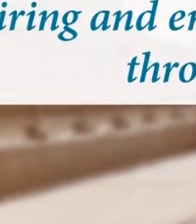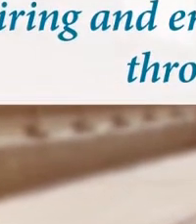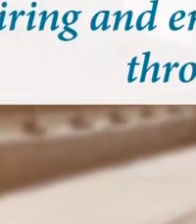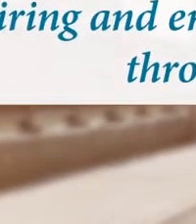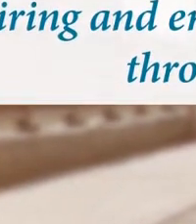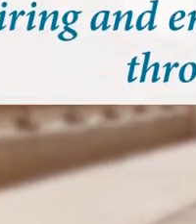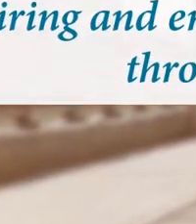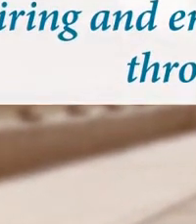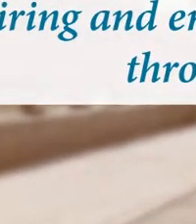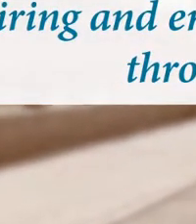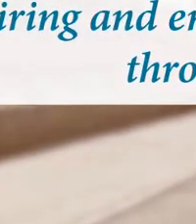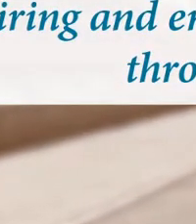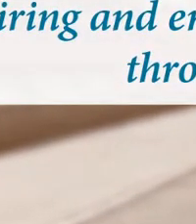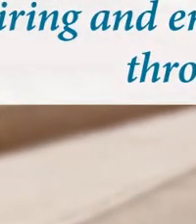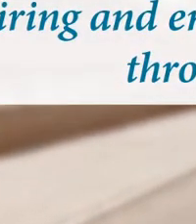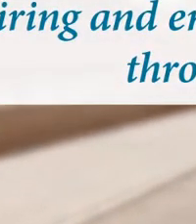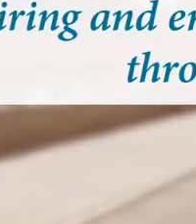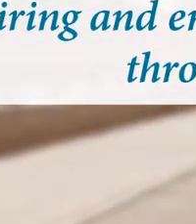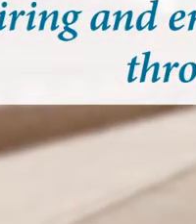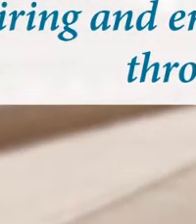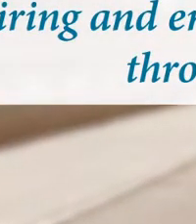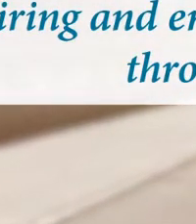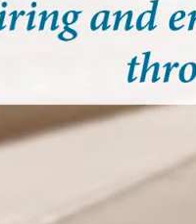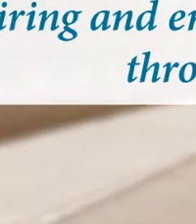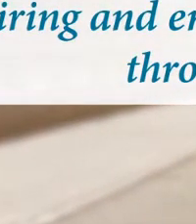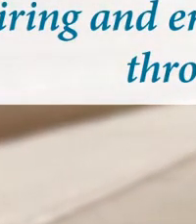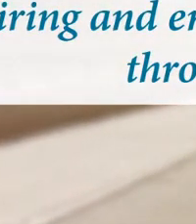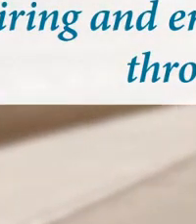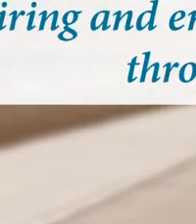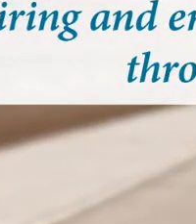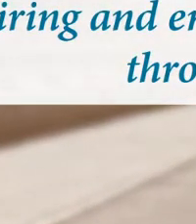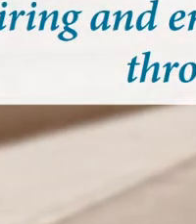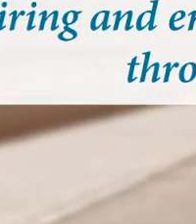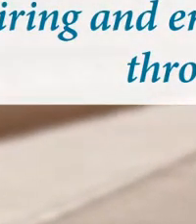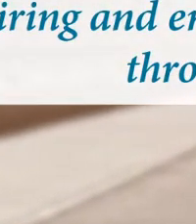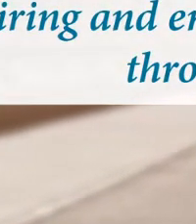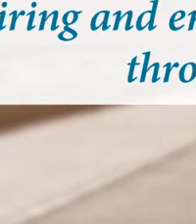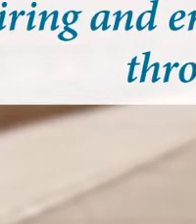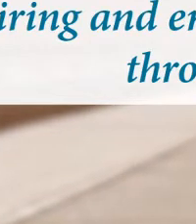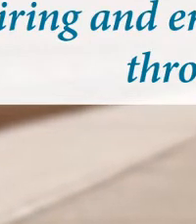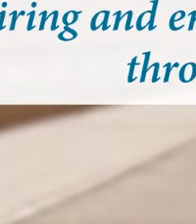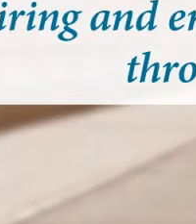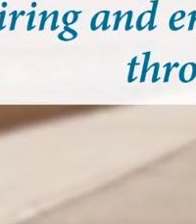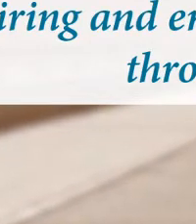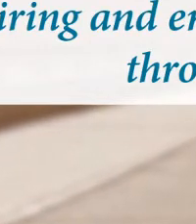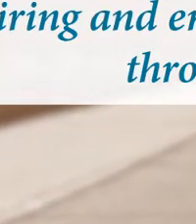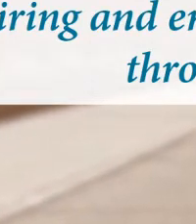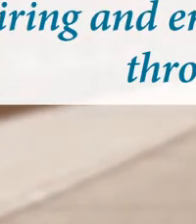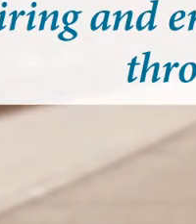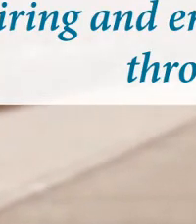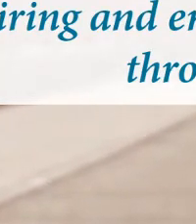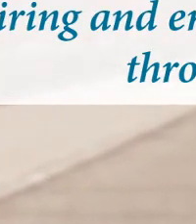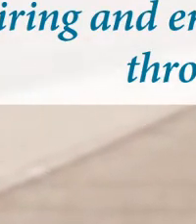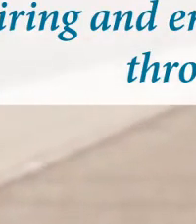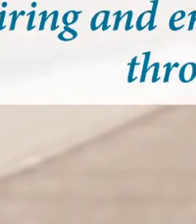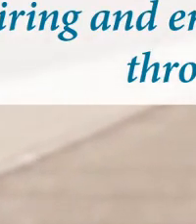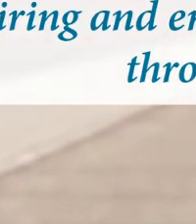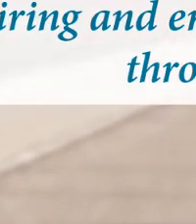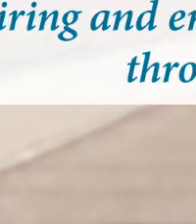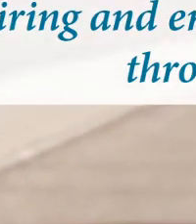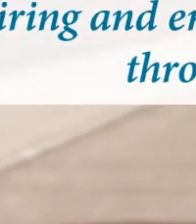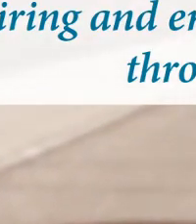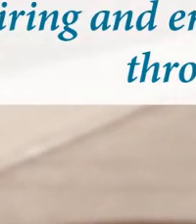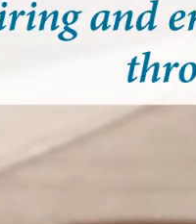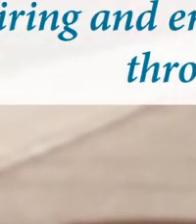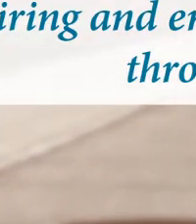vibrant, inclusive, prosperous, spiritual community, inspiring and empowering full